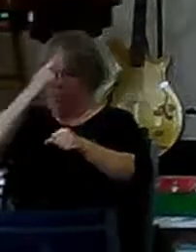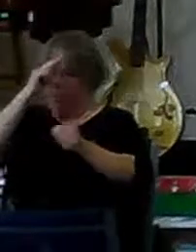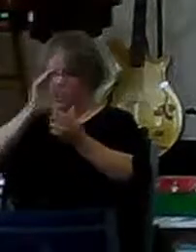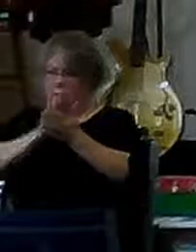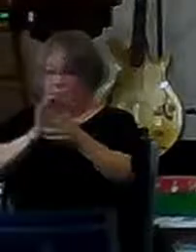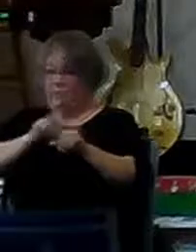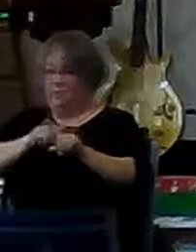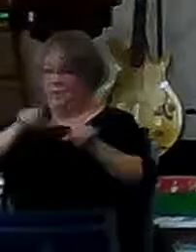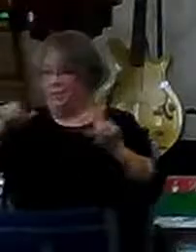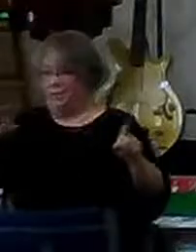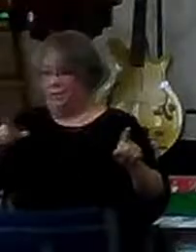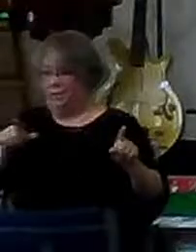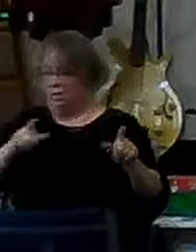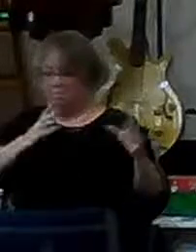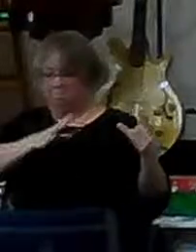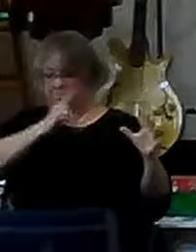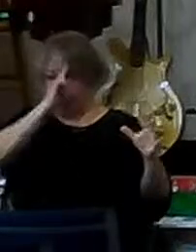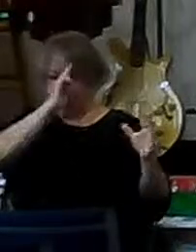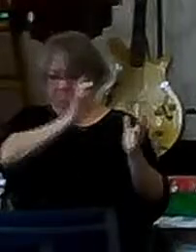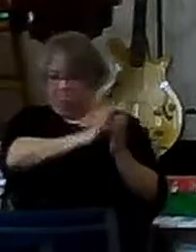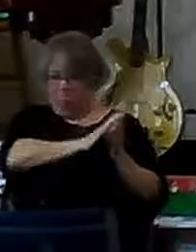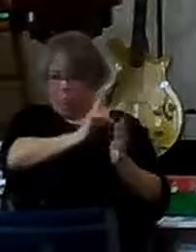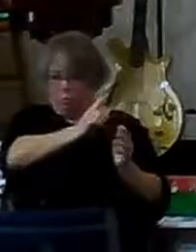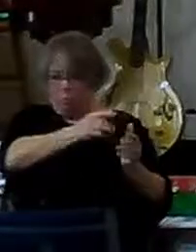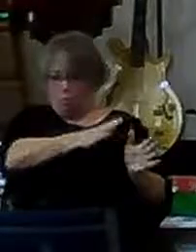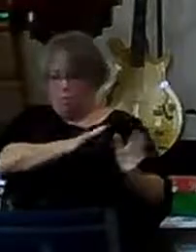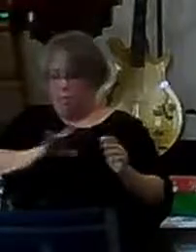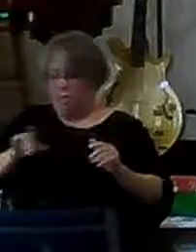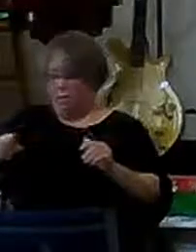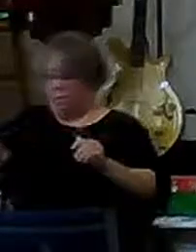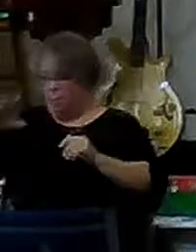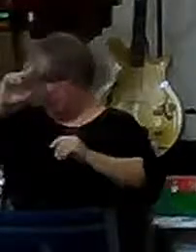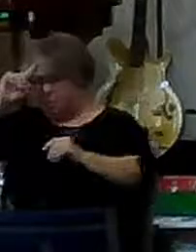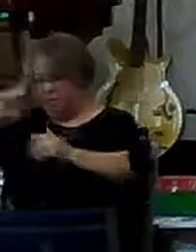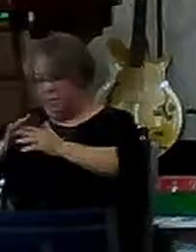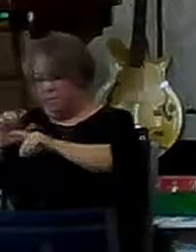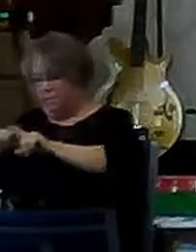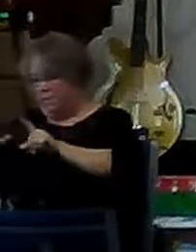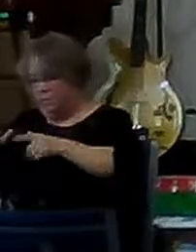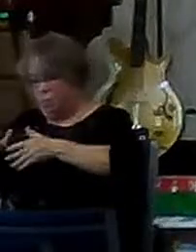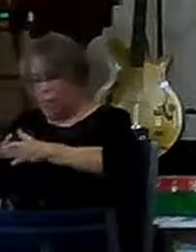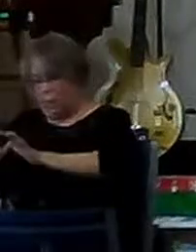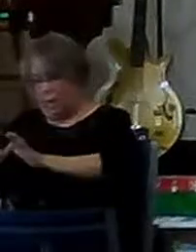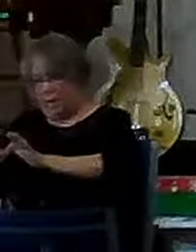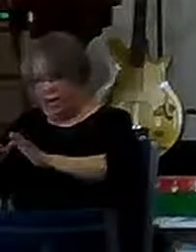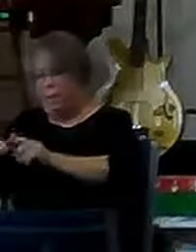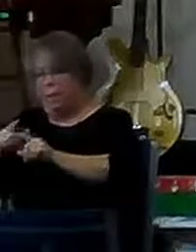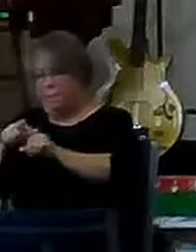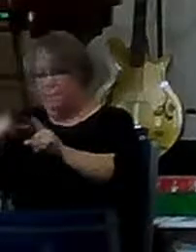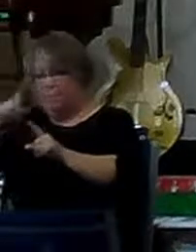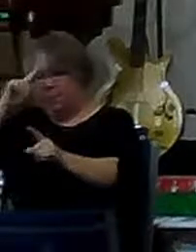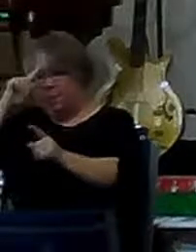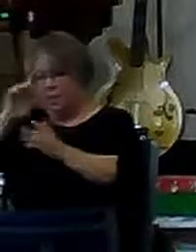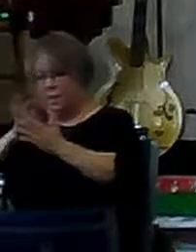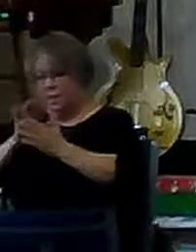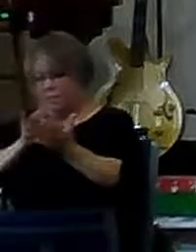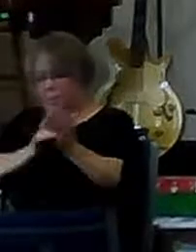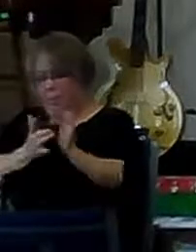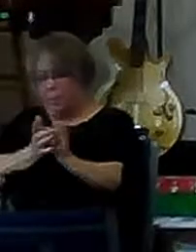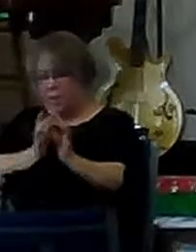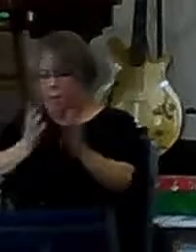really interested because the pastor was preaching through the book of Romans, and the Sunday previous, he'd finished Romans